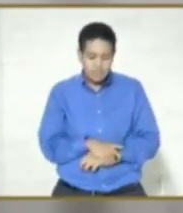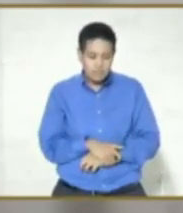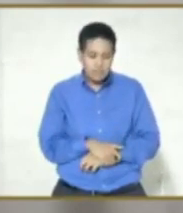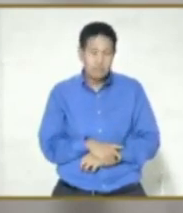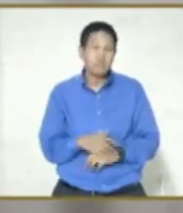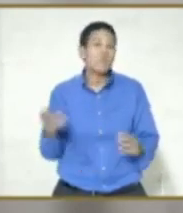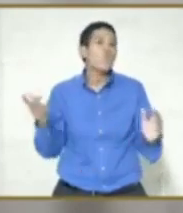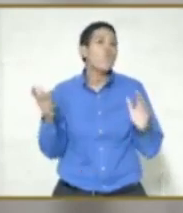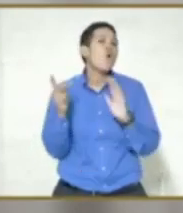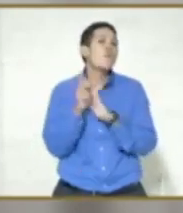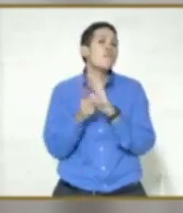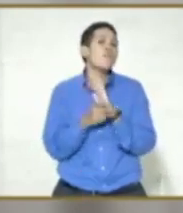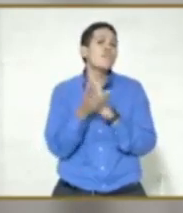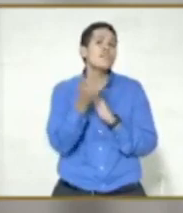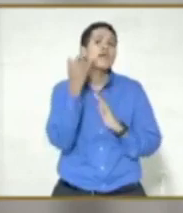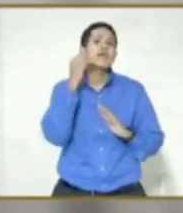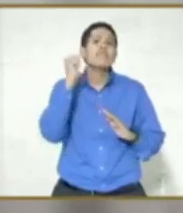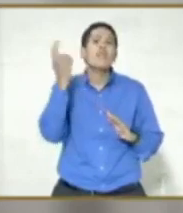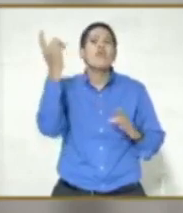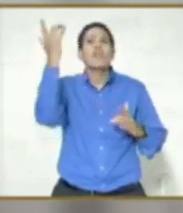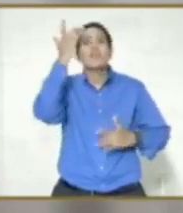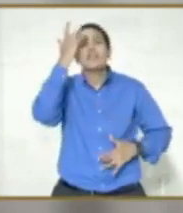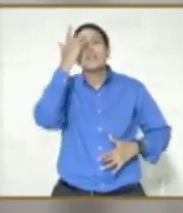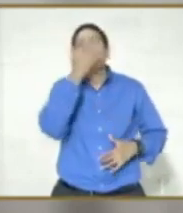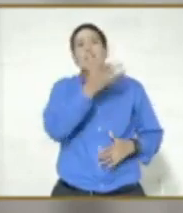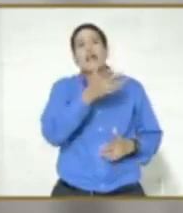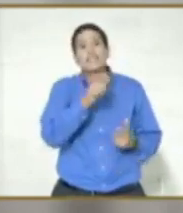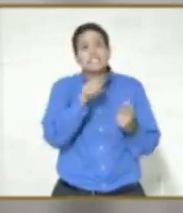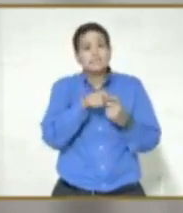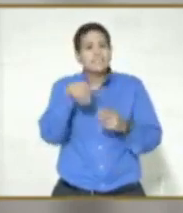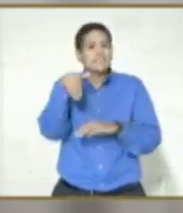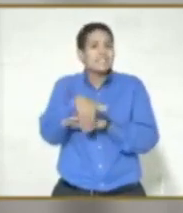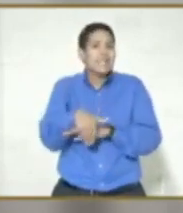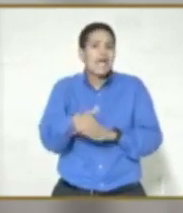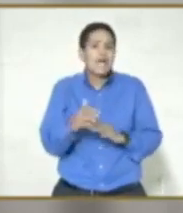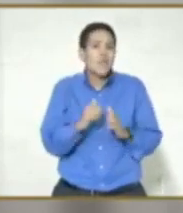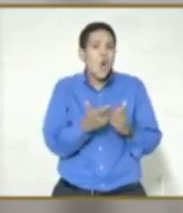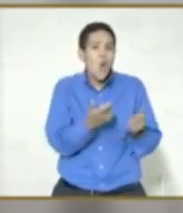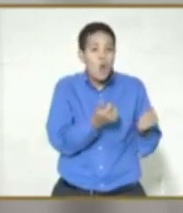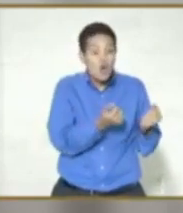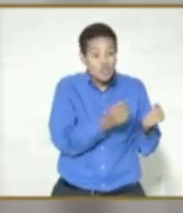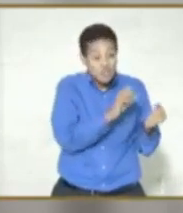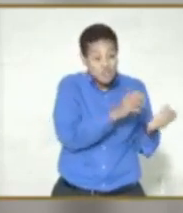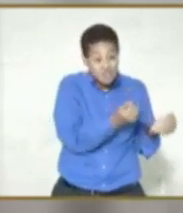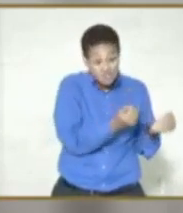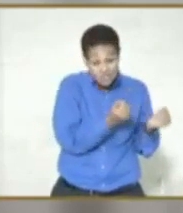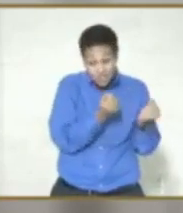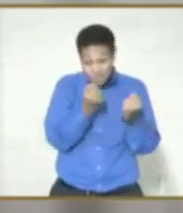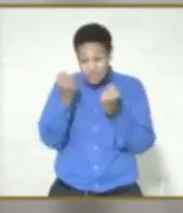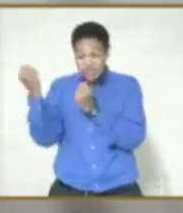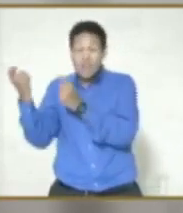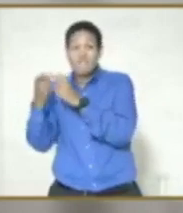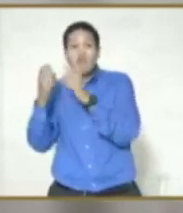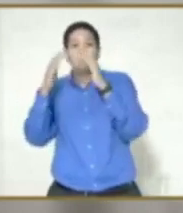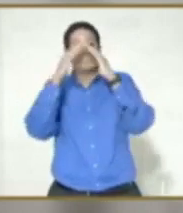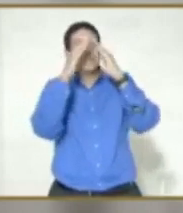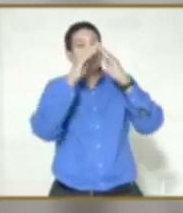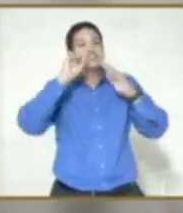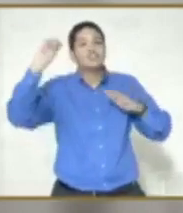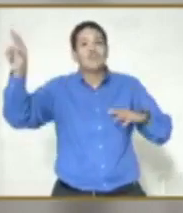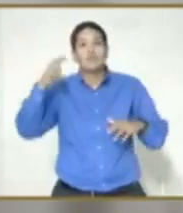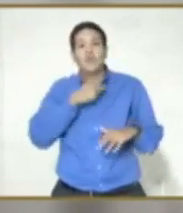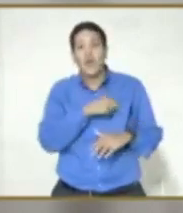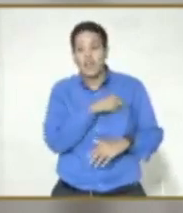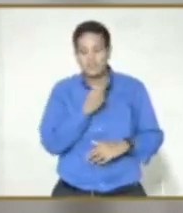someone falls ill at any of our shelters, particularly at night, to transport them from the shelter to a hospital?